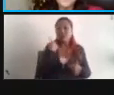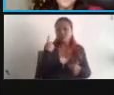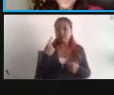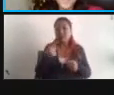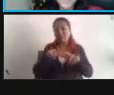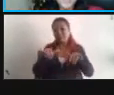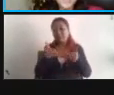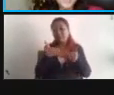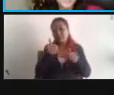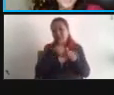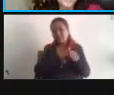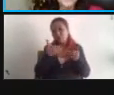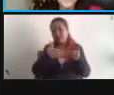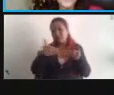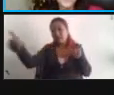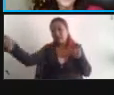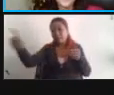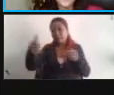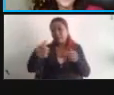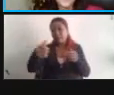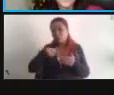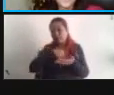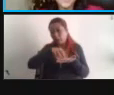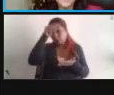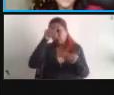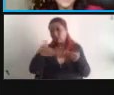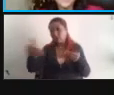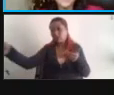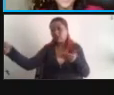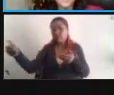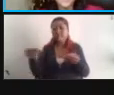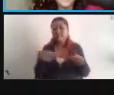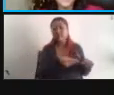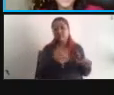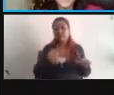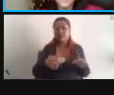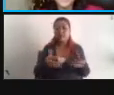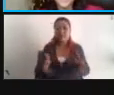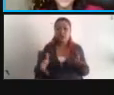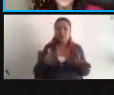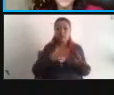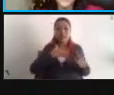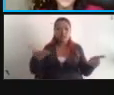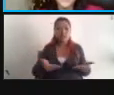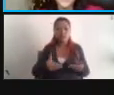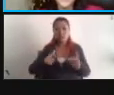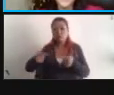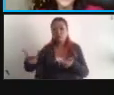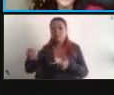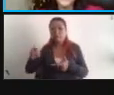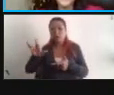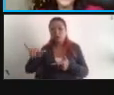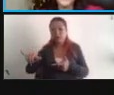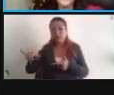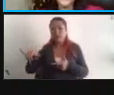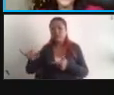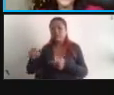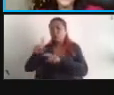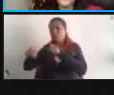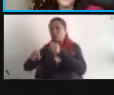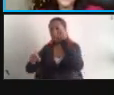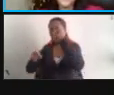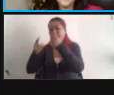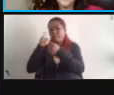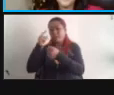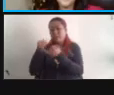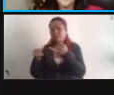way. And that's all I have for you in terms of introduction. I believe I'm going to pass back to Mary, and we'll take questions at the end.